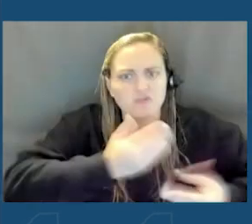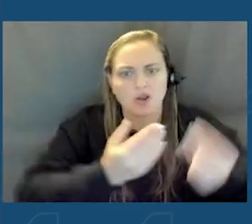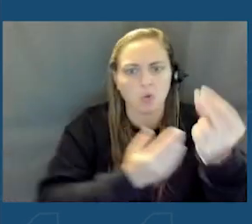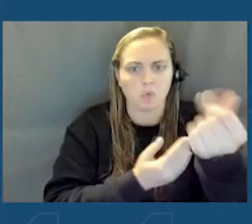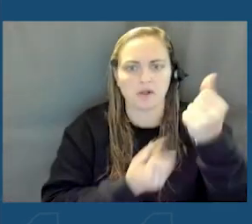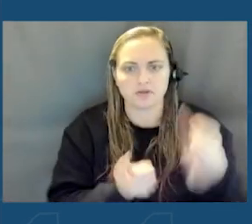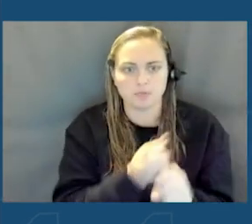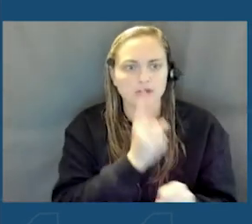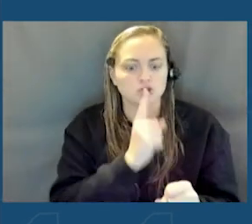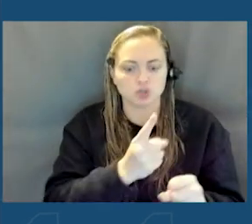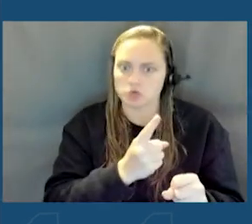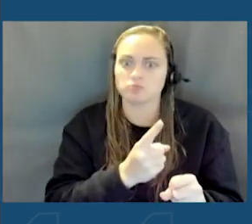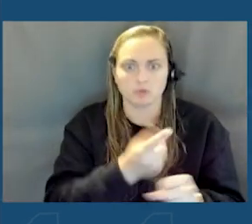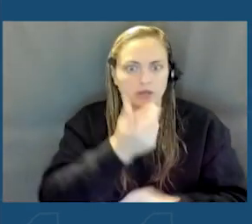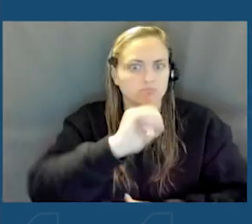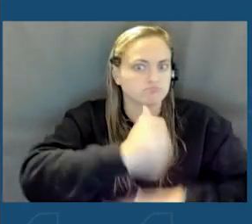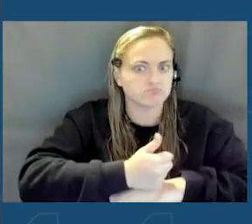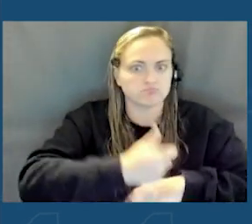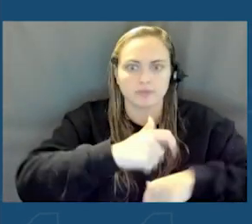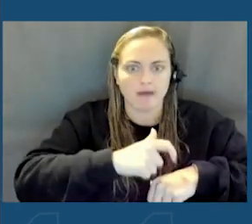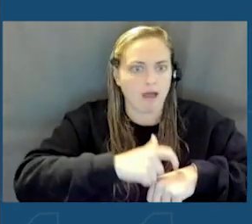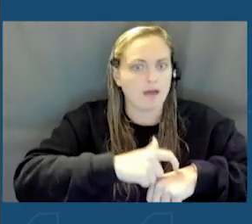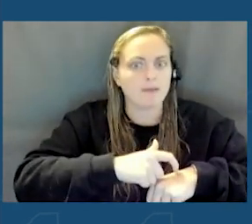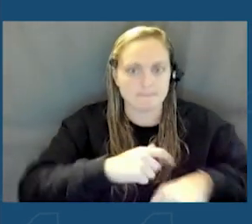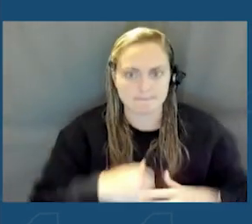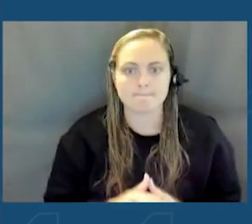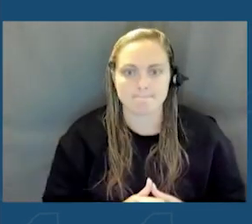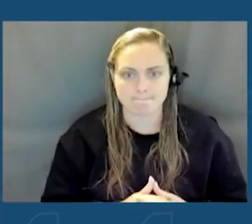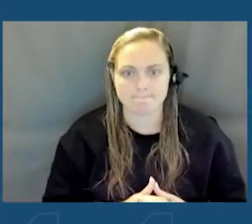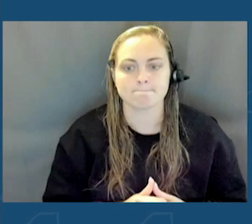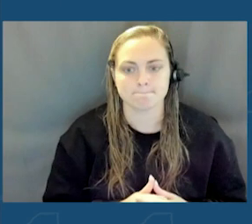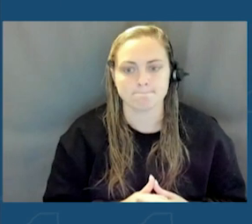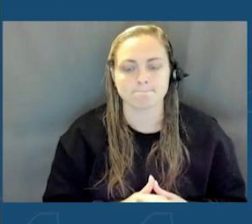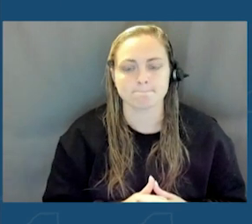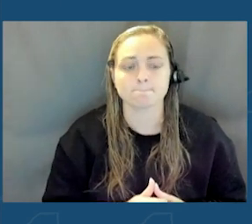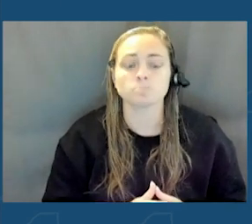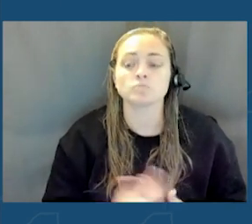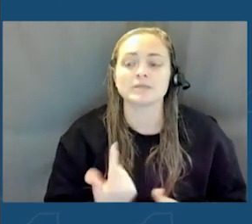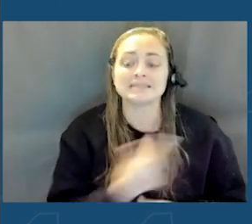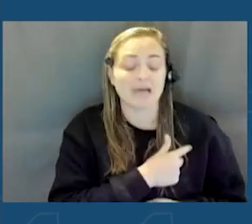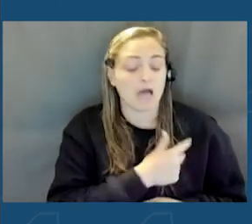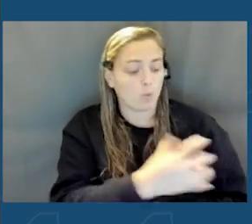this time of crisis with bold action. It is our powerful collective